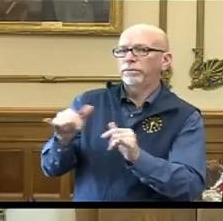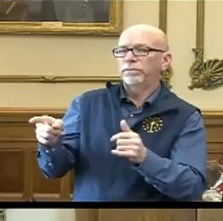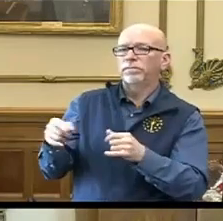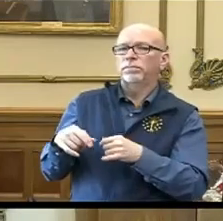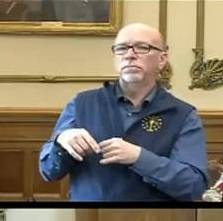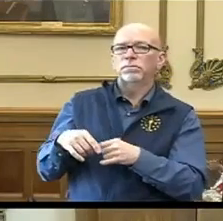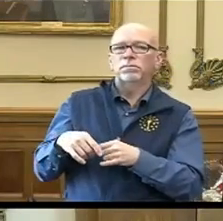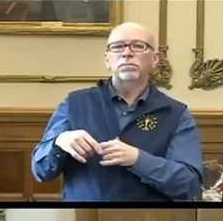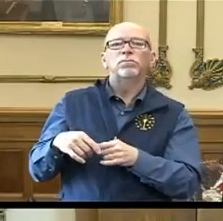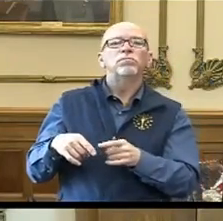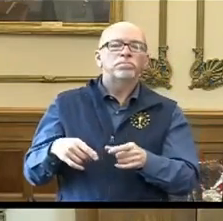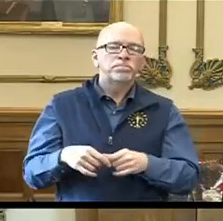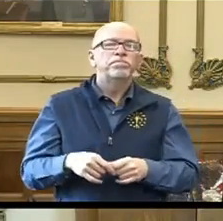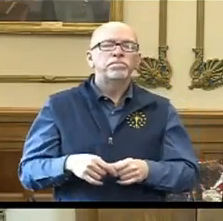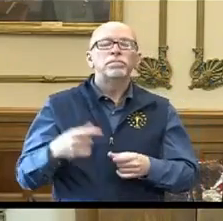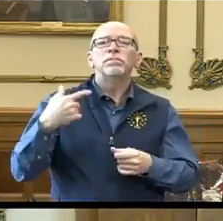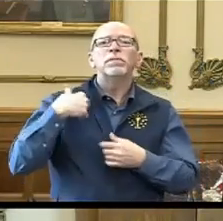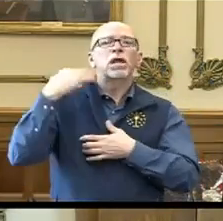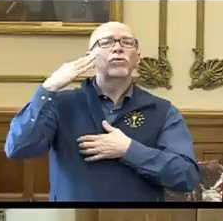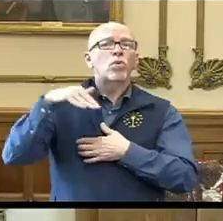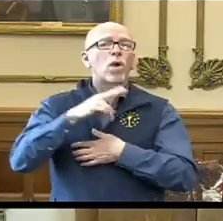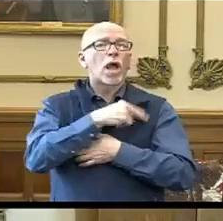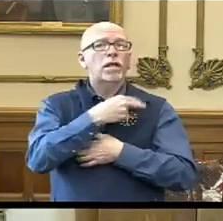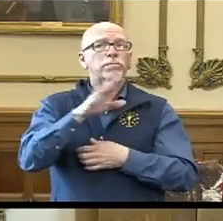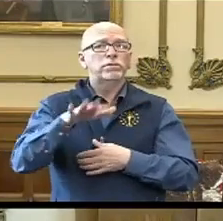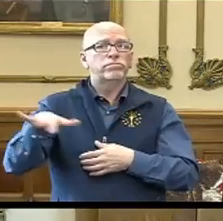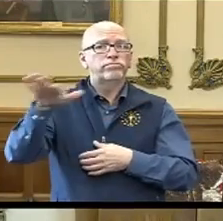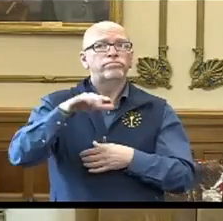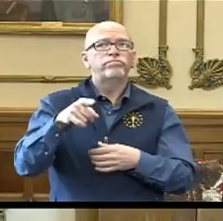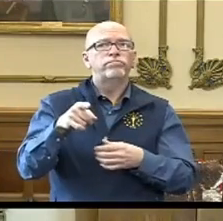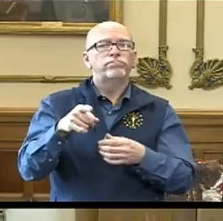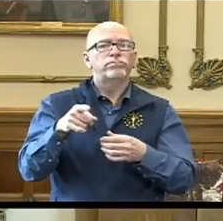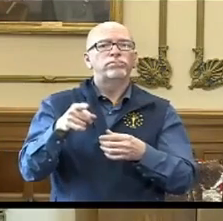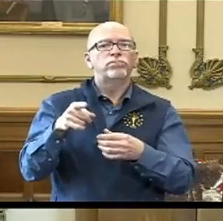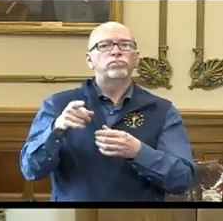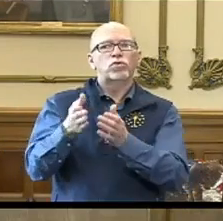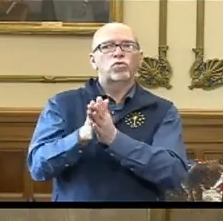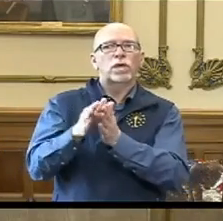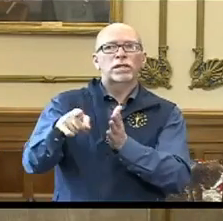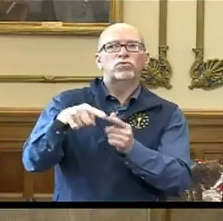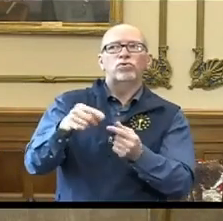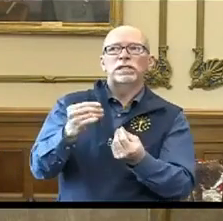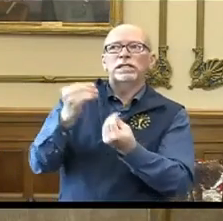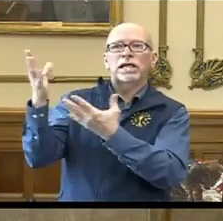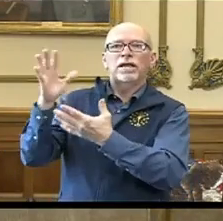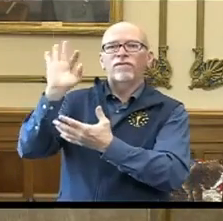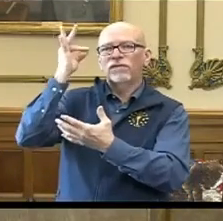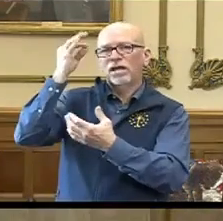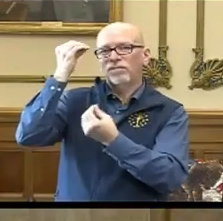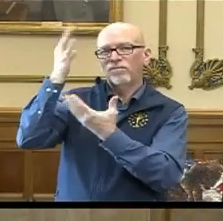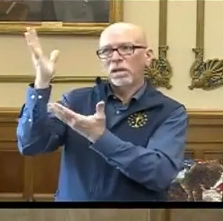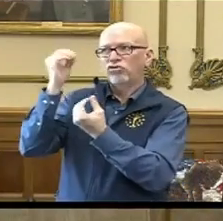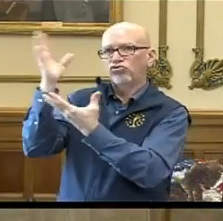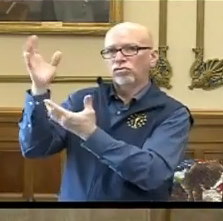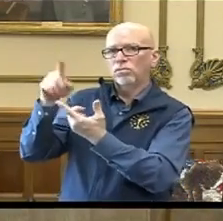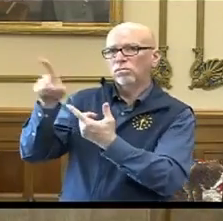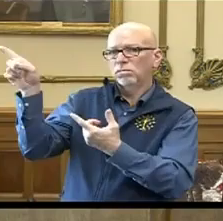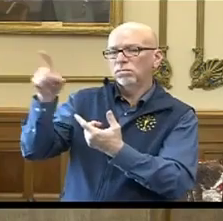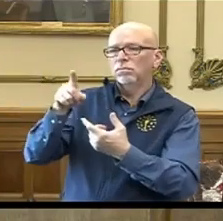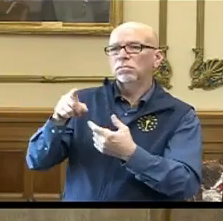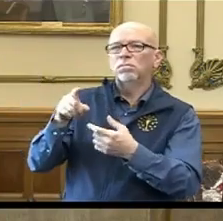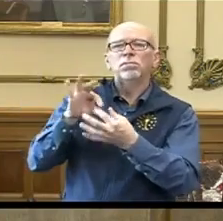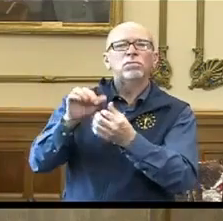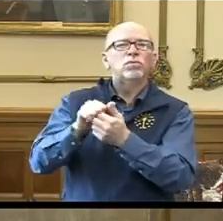and So I know that the hospitals have been requested to give the federal government information with regards to